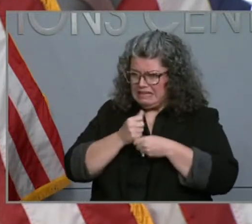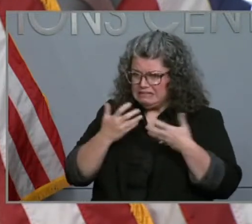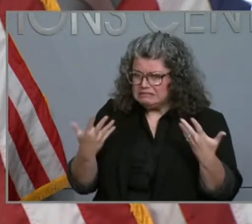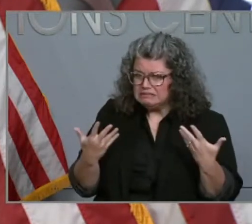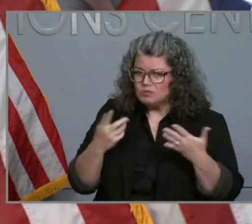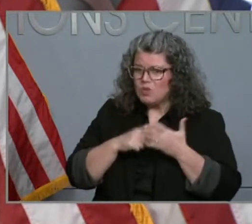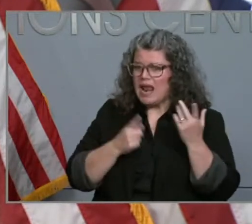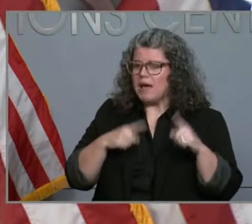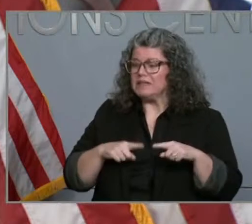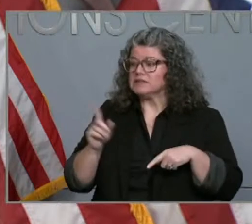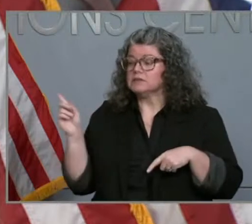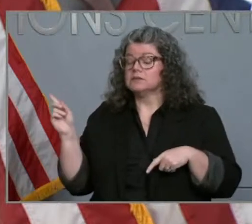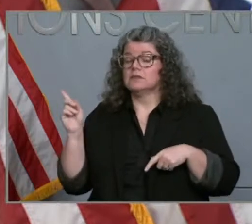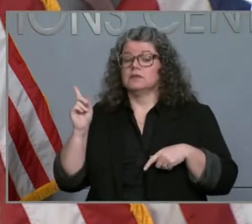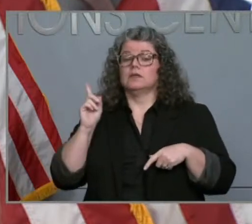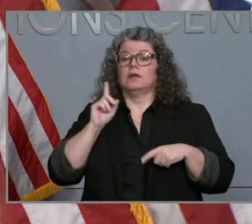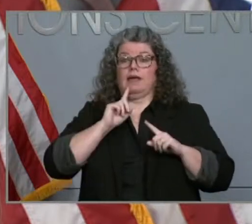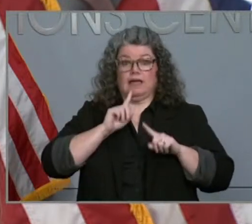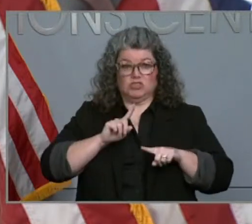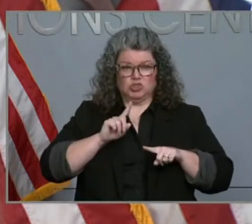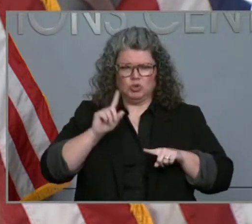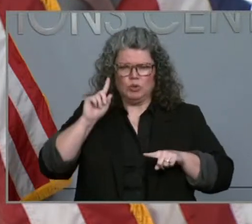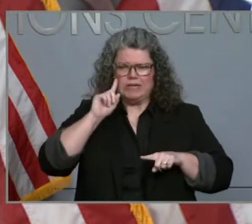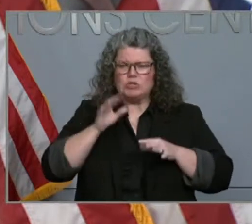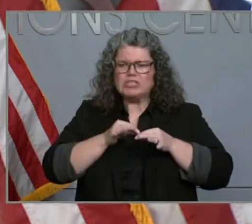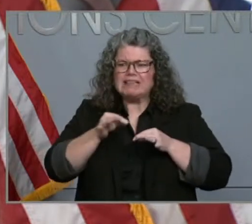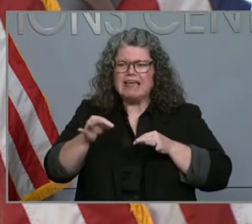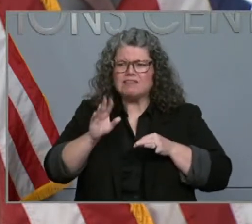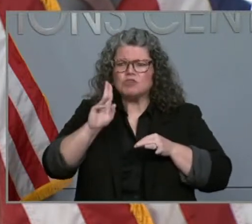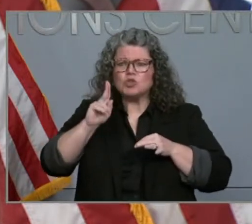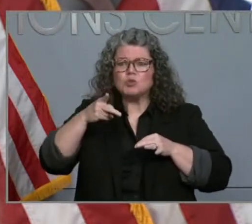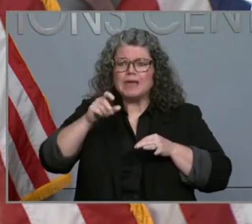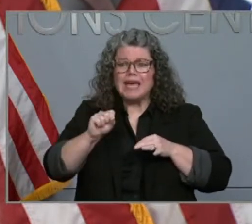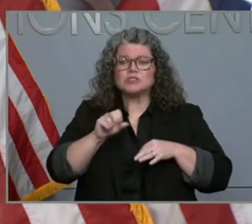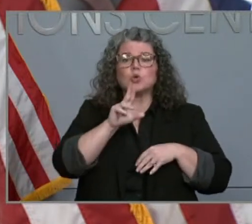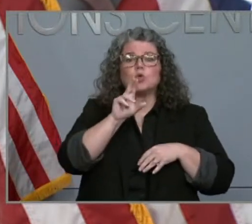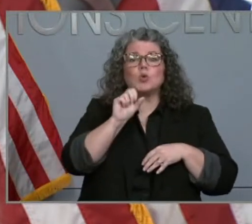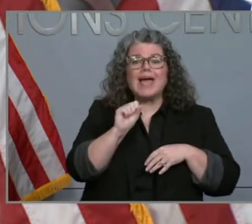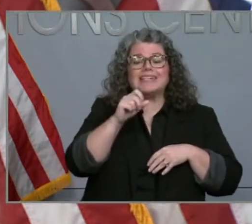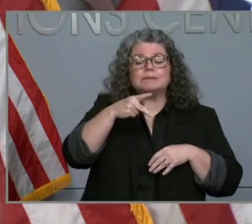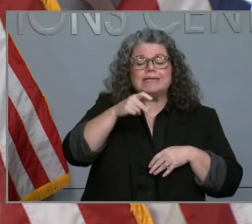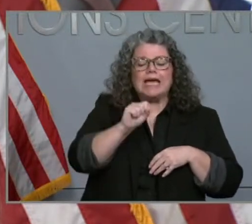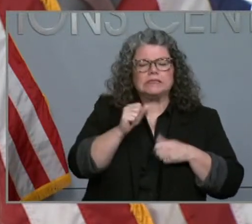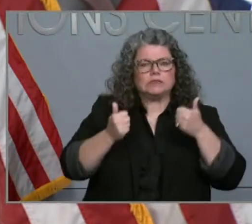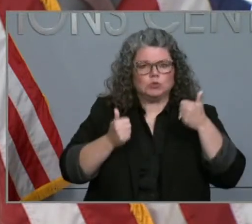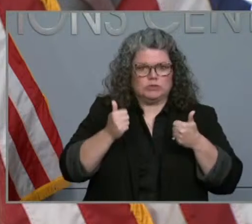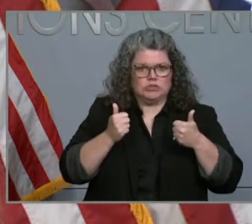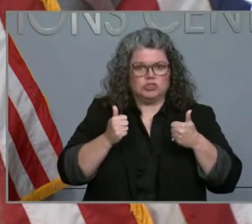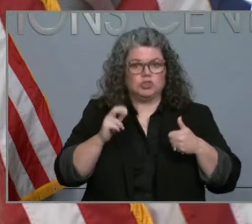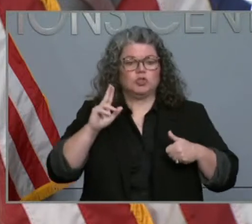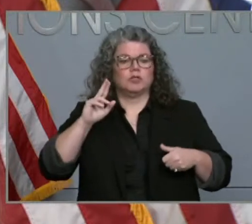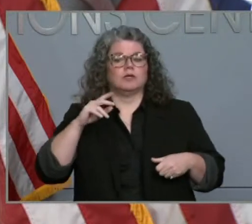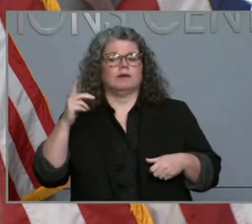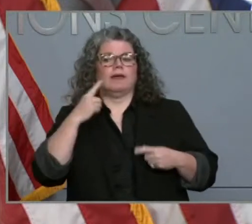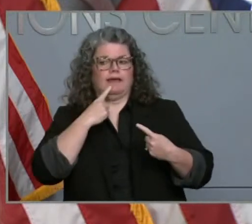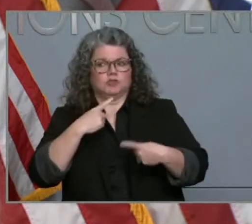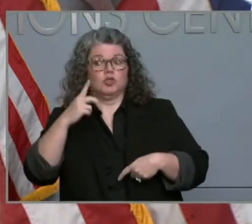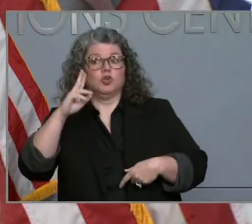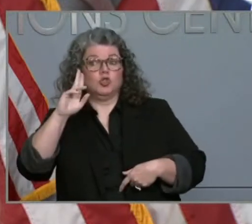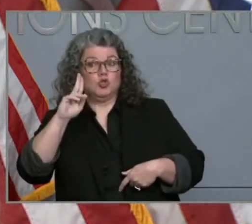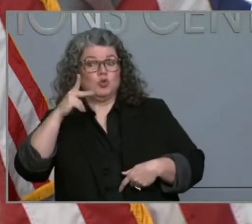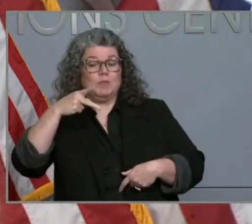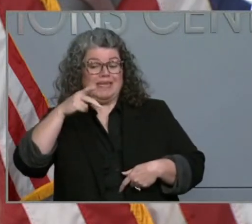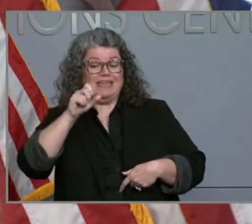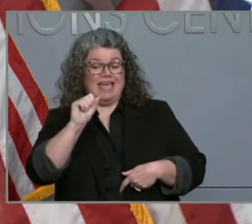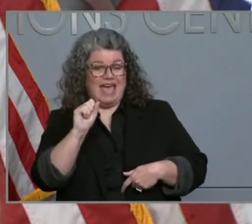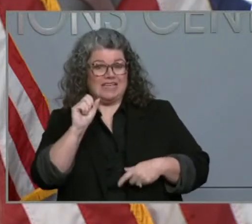same information. Are you hearing delays through UPS or USPS? UPS for individuals who are